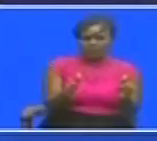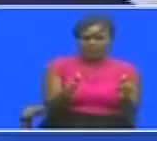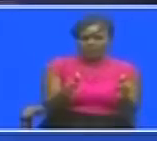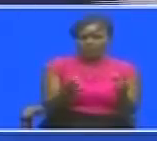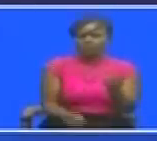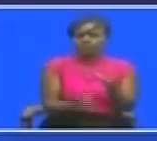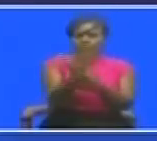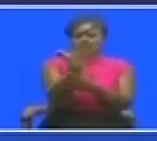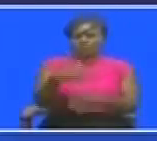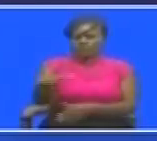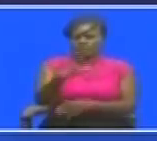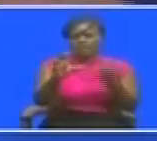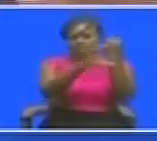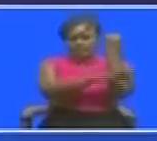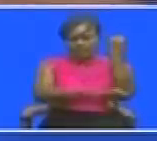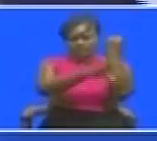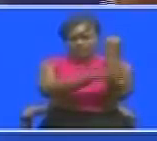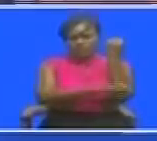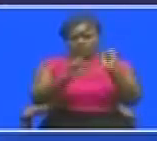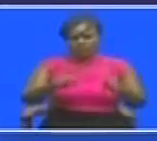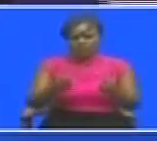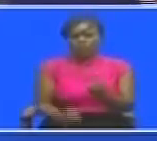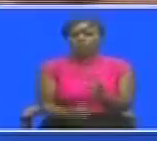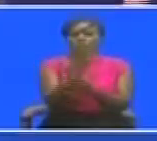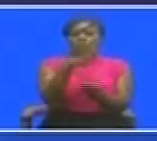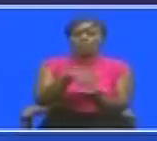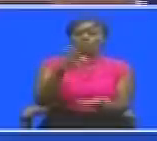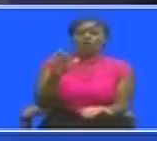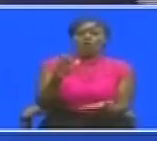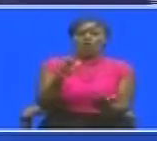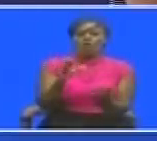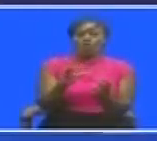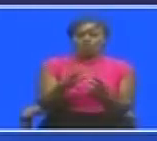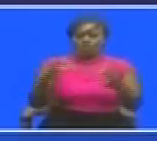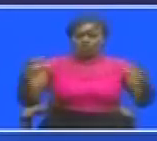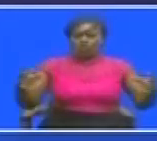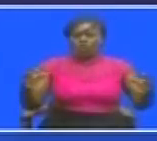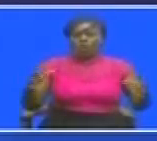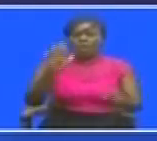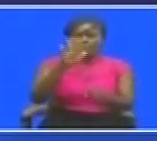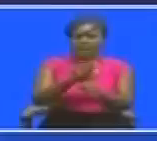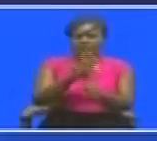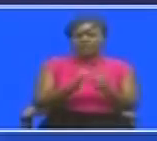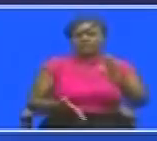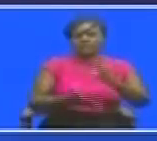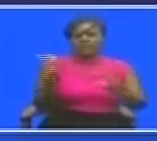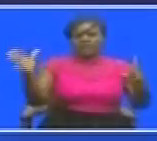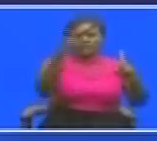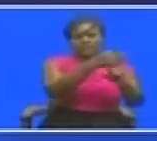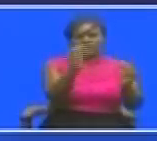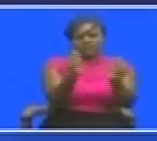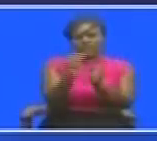productive space of the country. The country can produce more and grow much faster and achieve the 10% growth